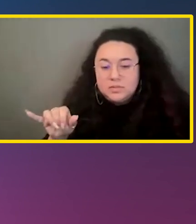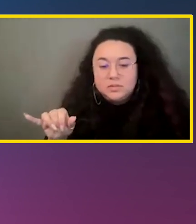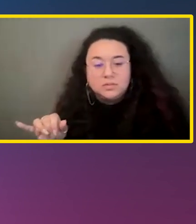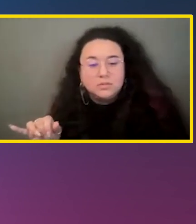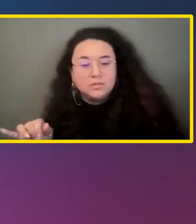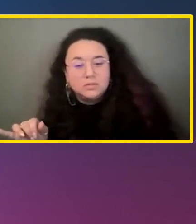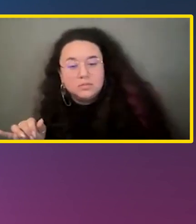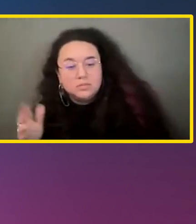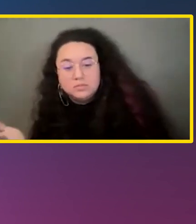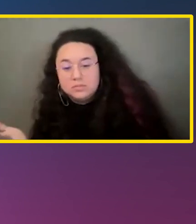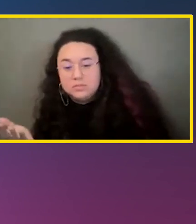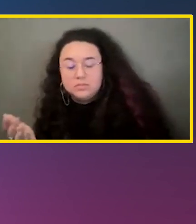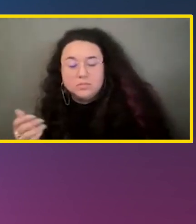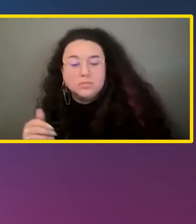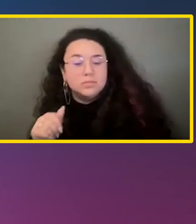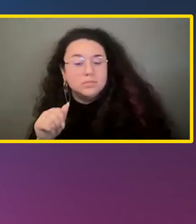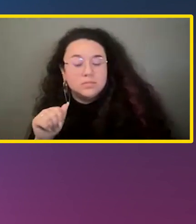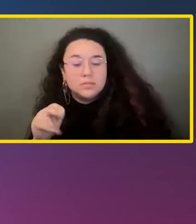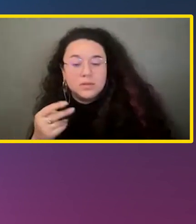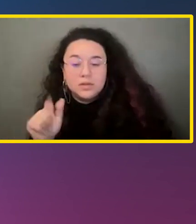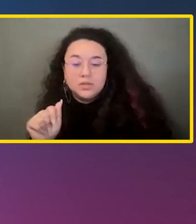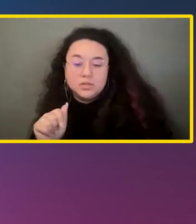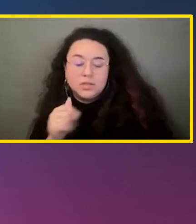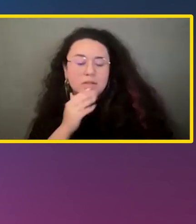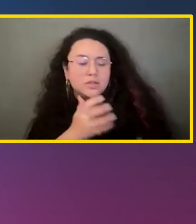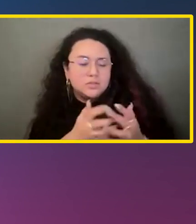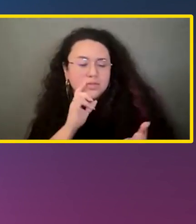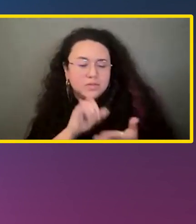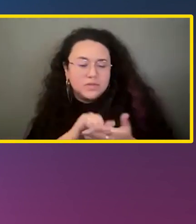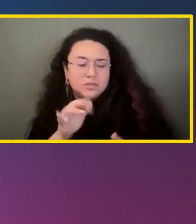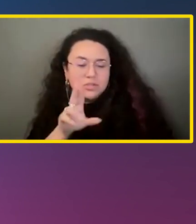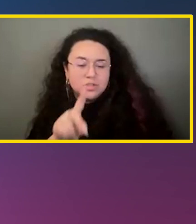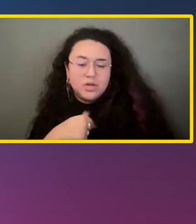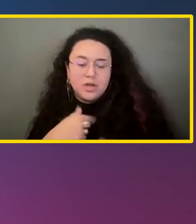learn. Oh, go ahead, Angela. Oh, can I just thank you so much for that, Jared. And I was just